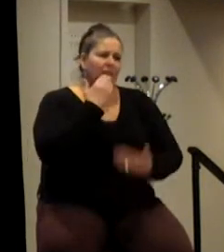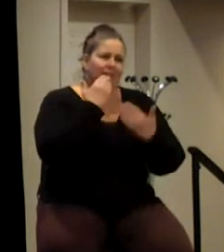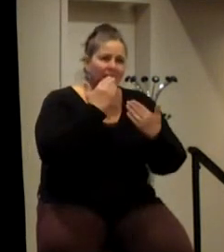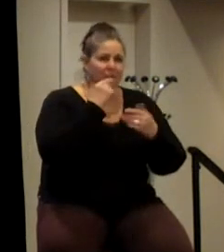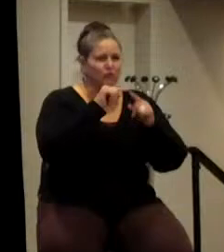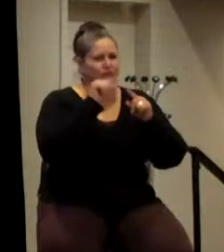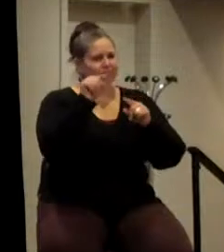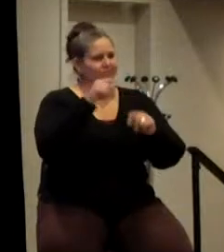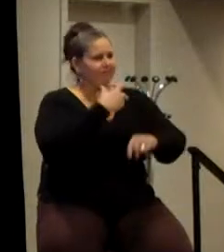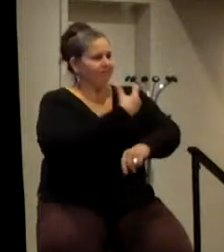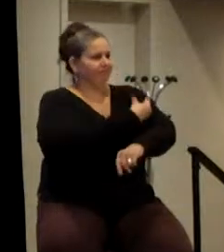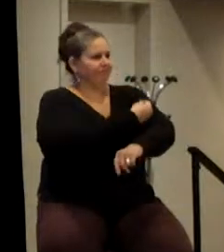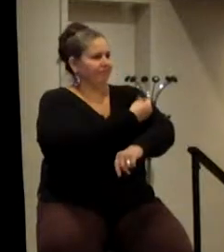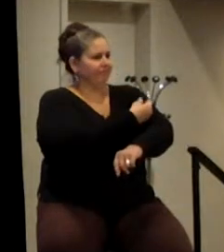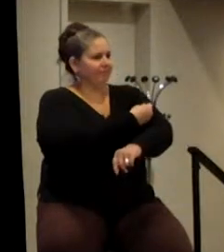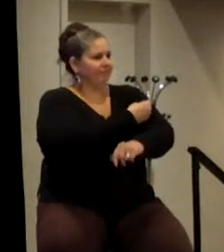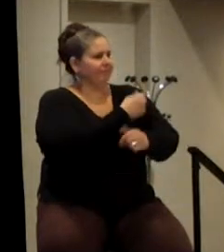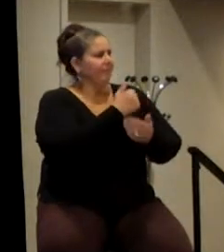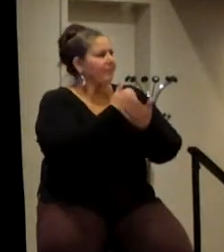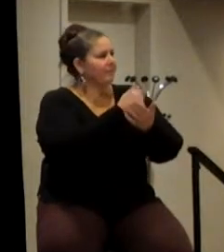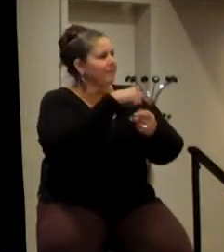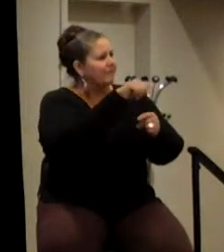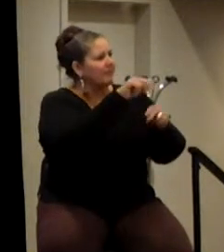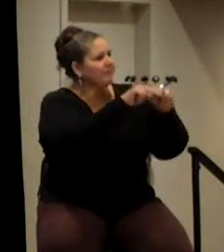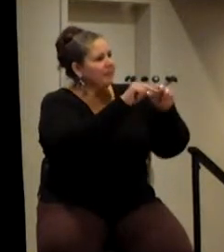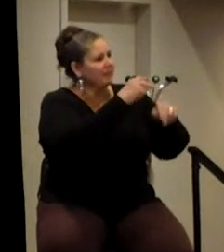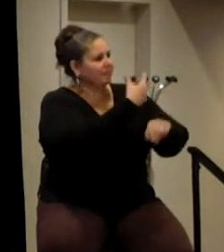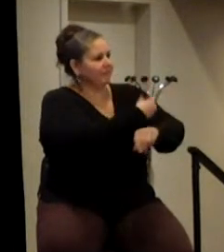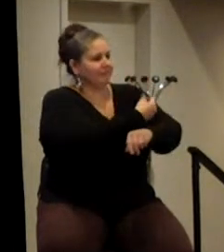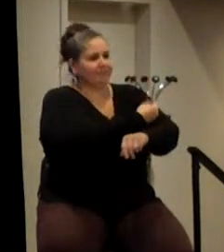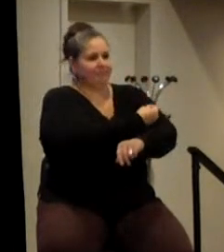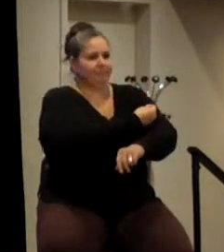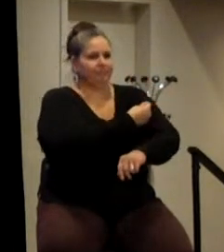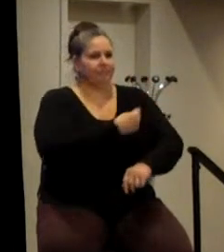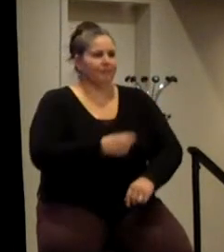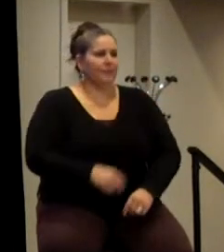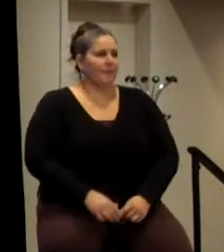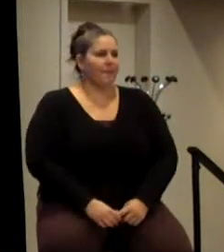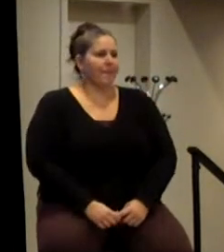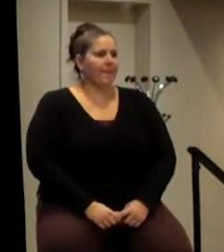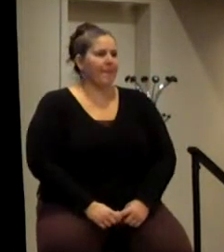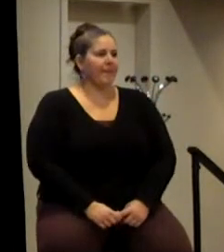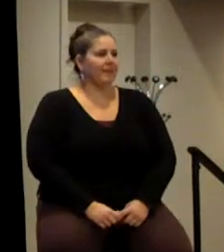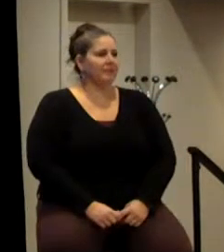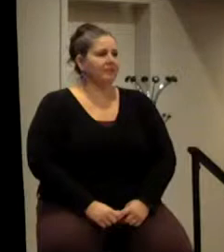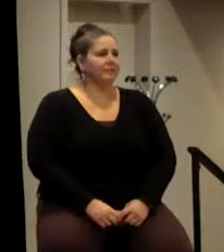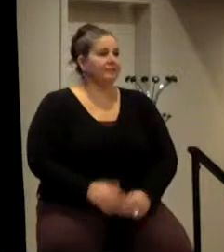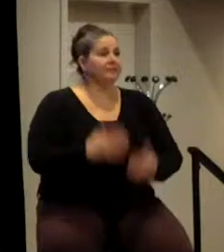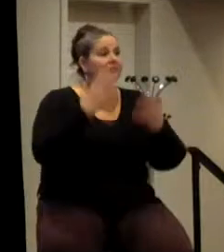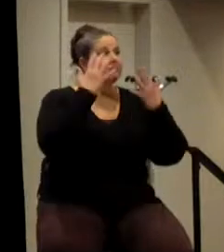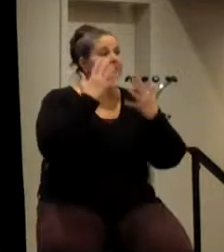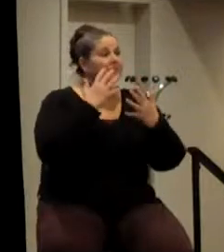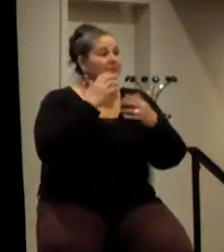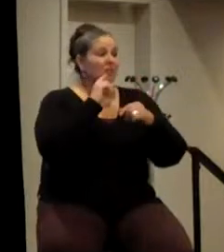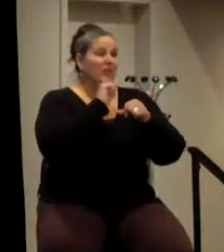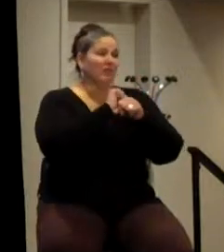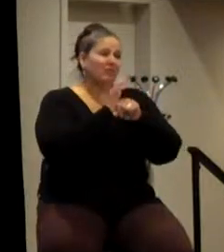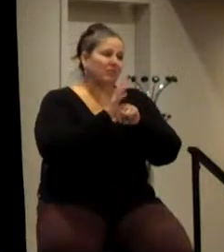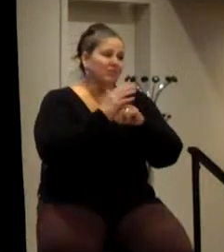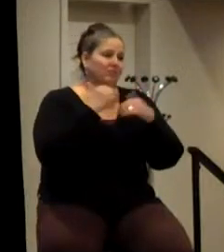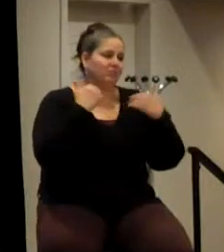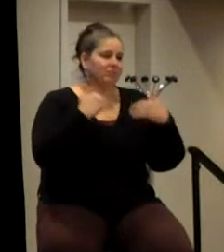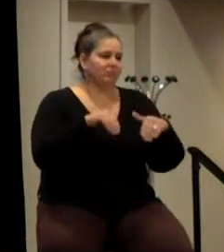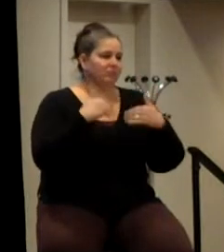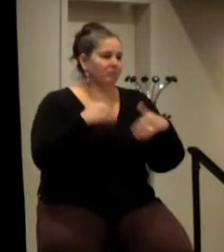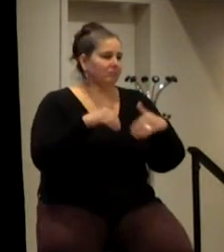So that's good news. There's been, unfortunately, the reality of with this virus is it preys on those buildings.